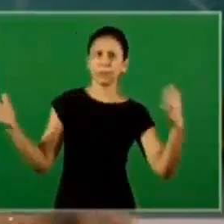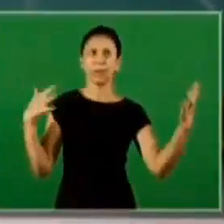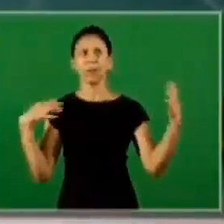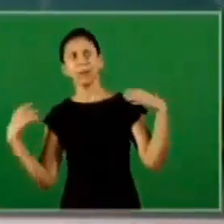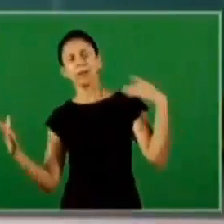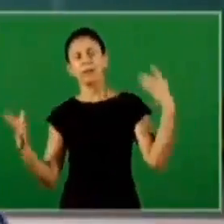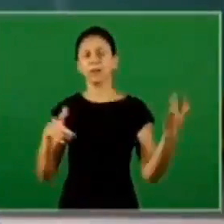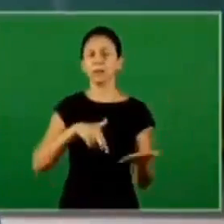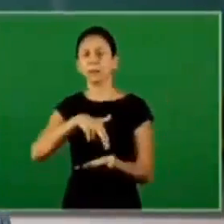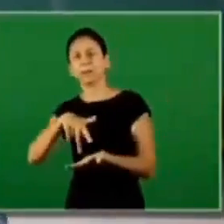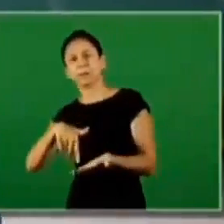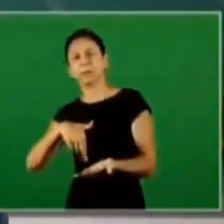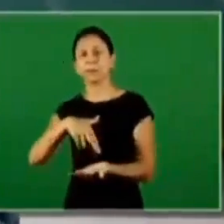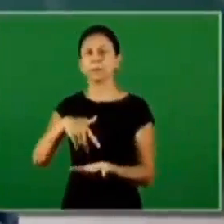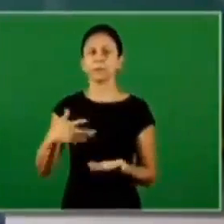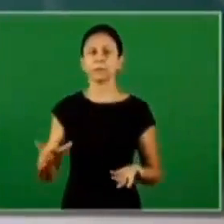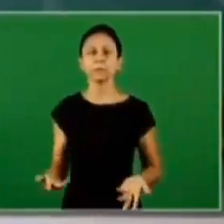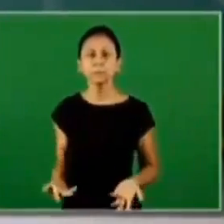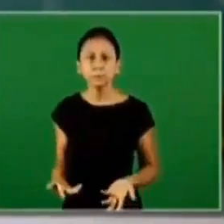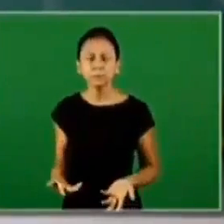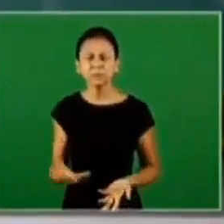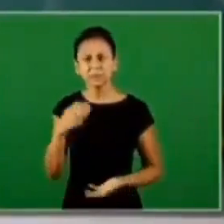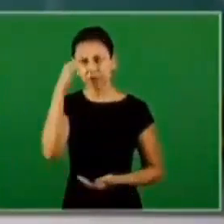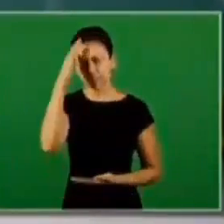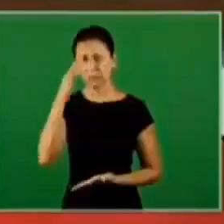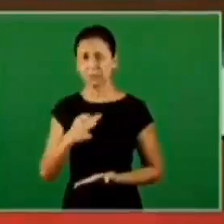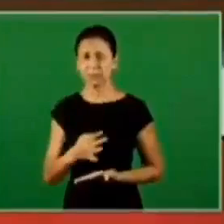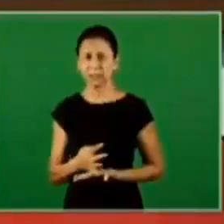So now shake your body, go back and forth.